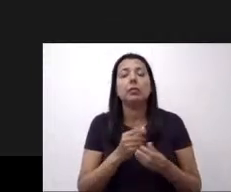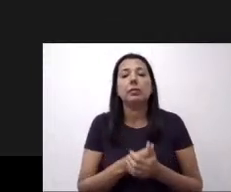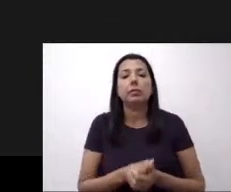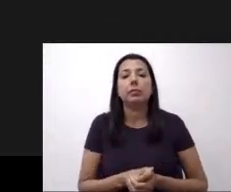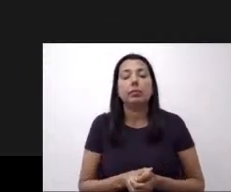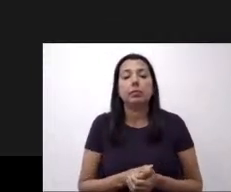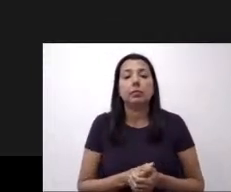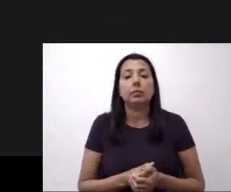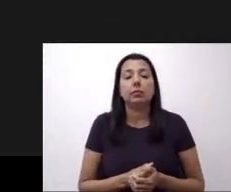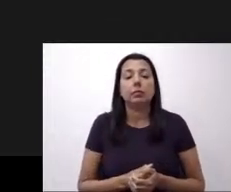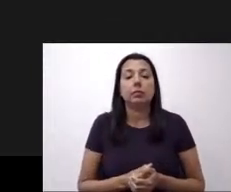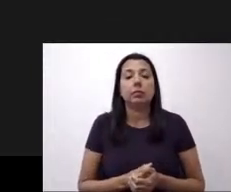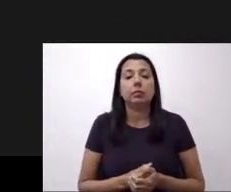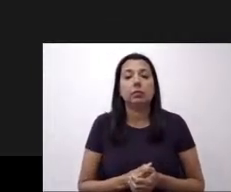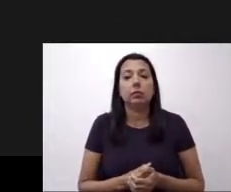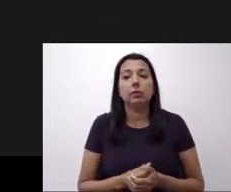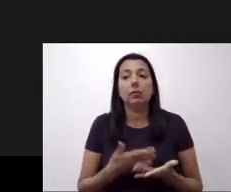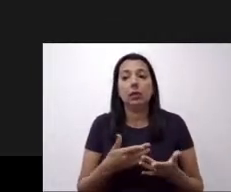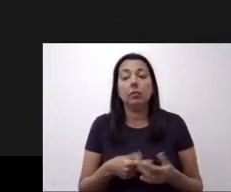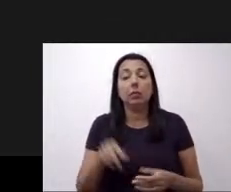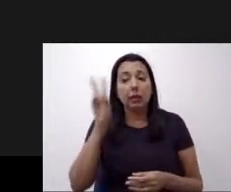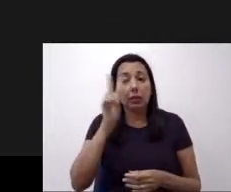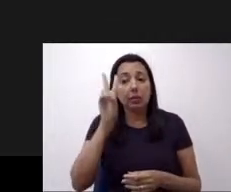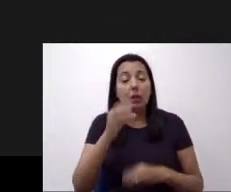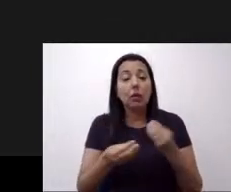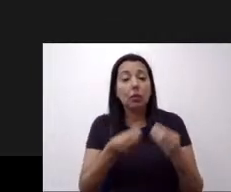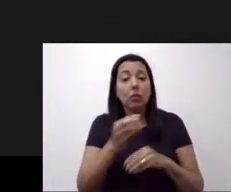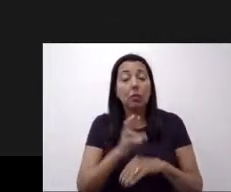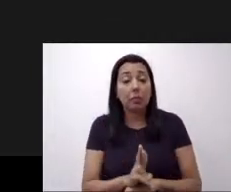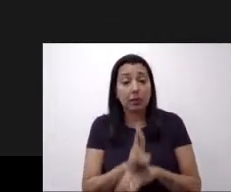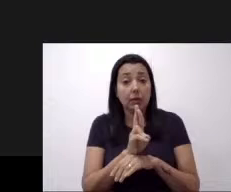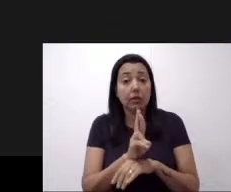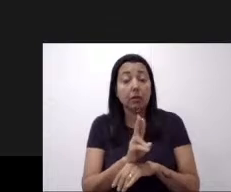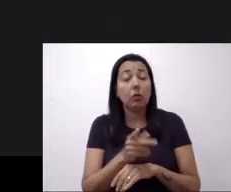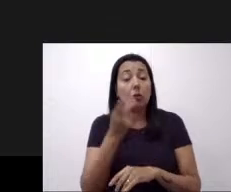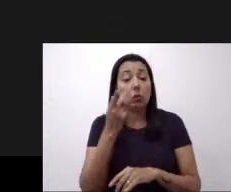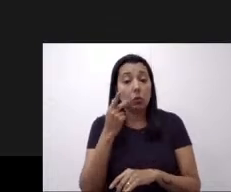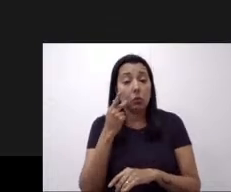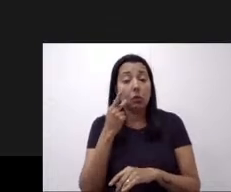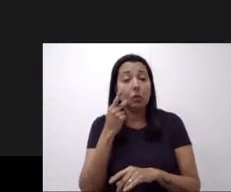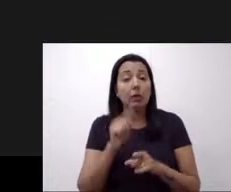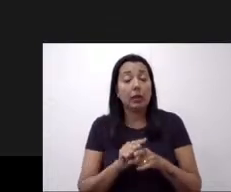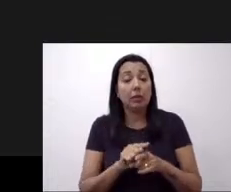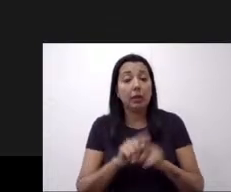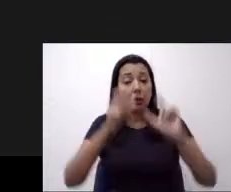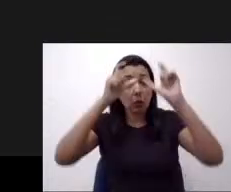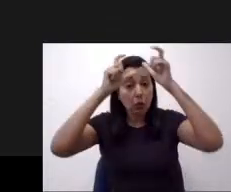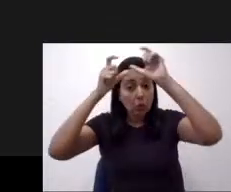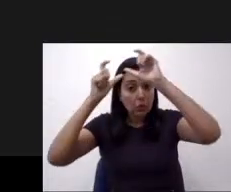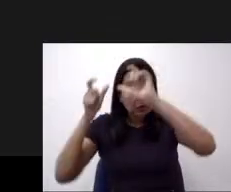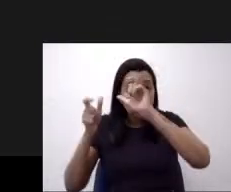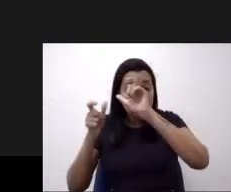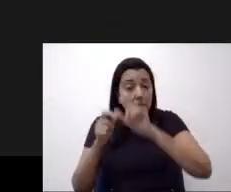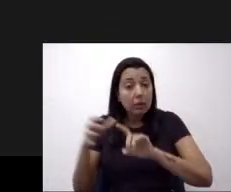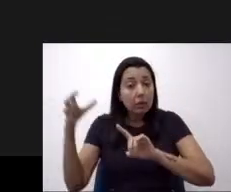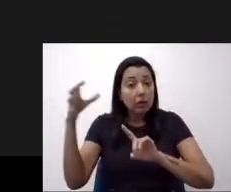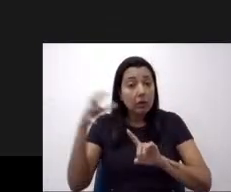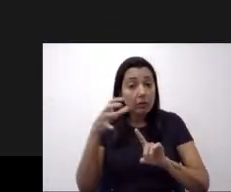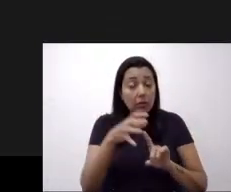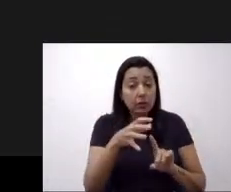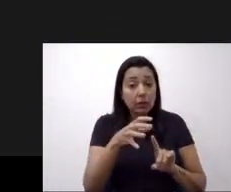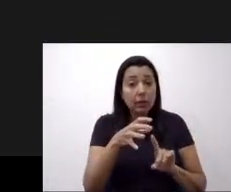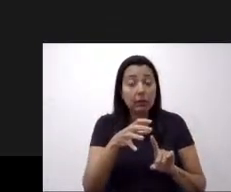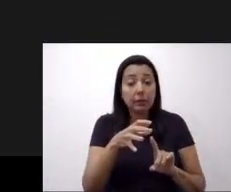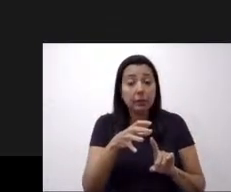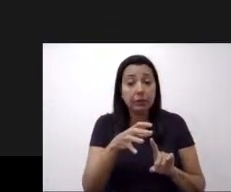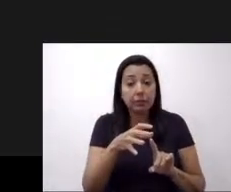the normative and cognitive representation of street-level bureaucrats influence the fate of public policies.